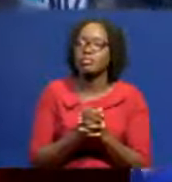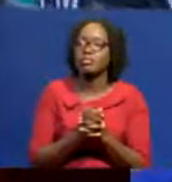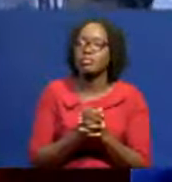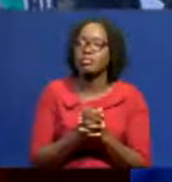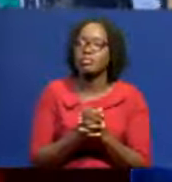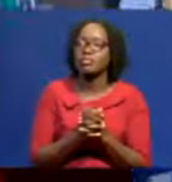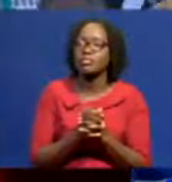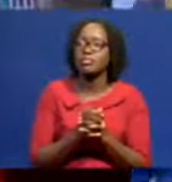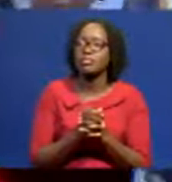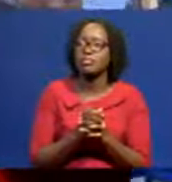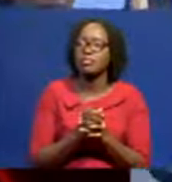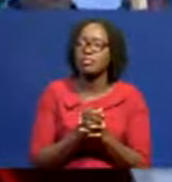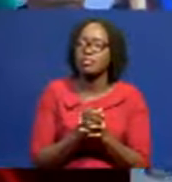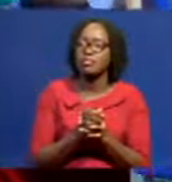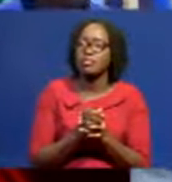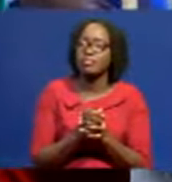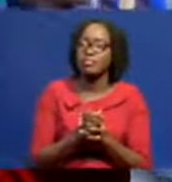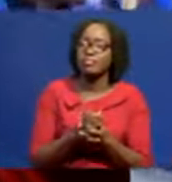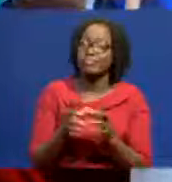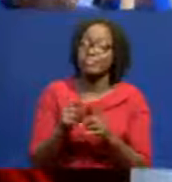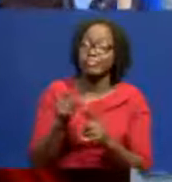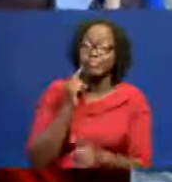Their chant.